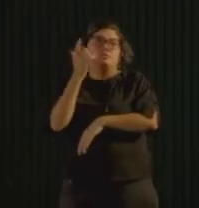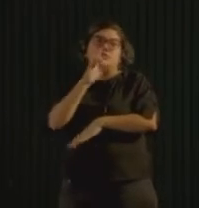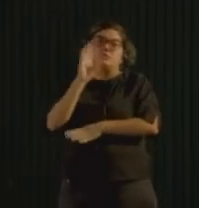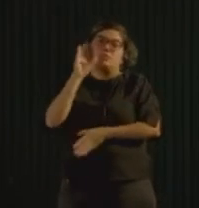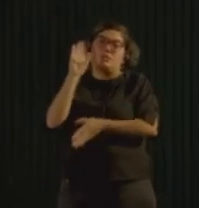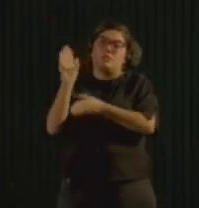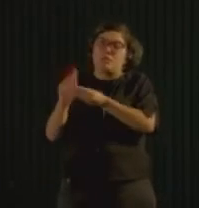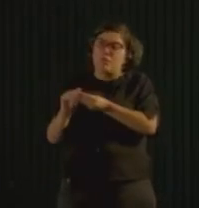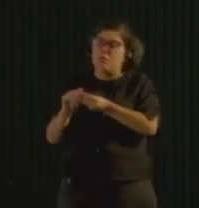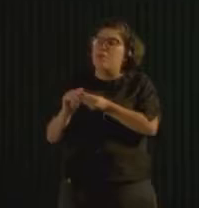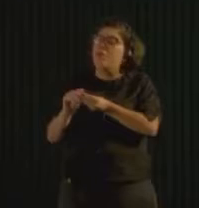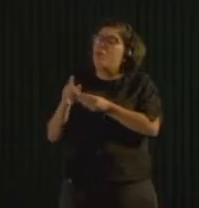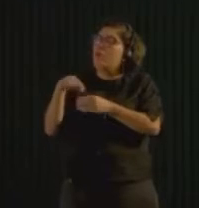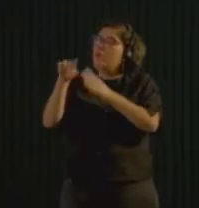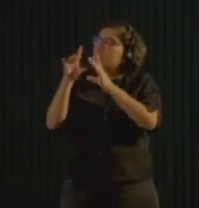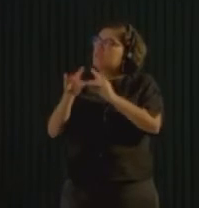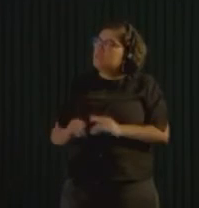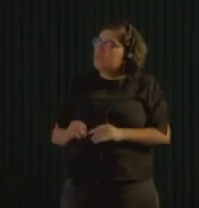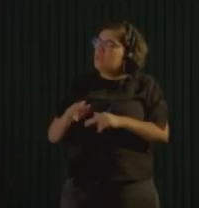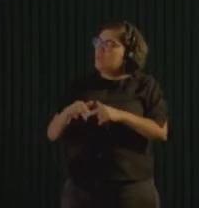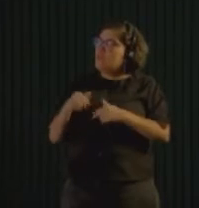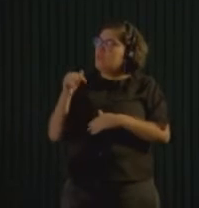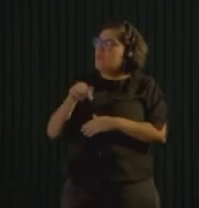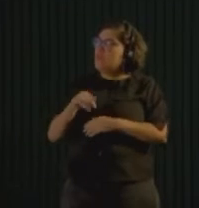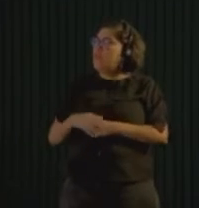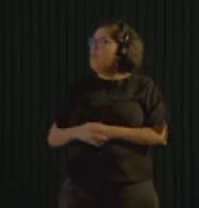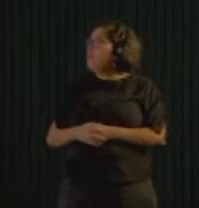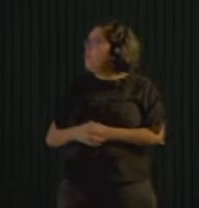the details behind the product.